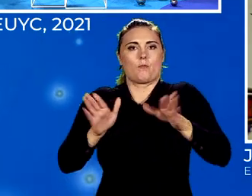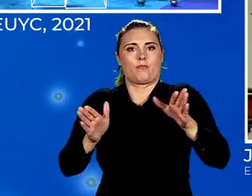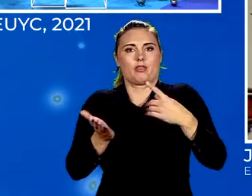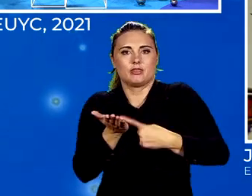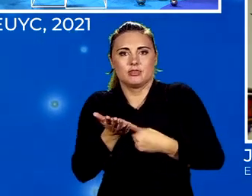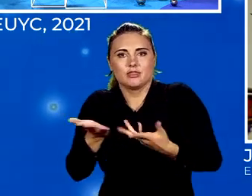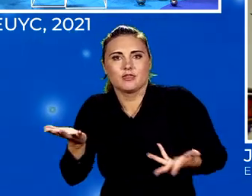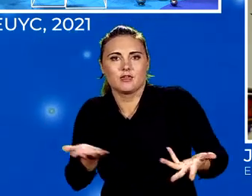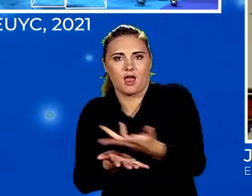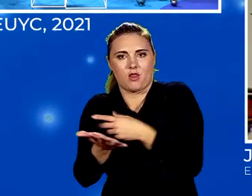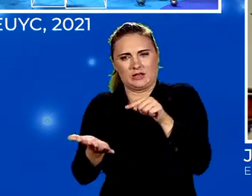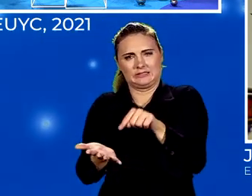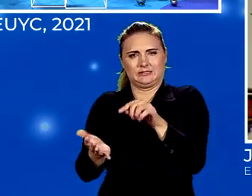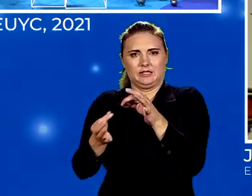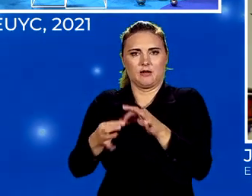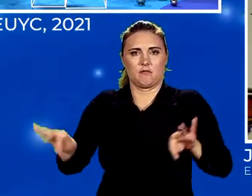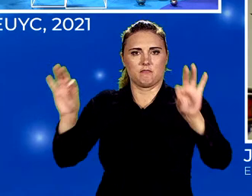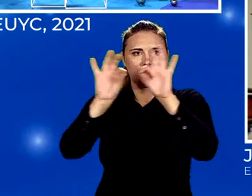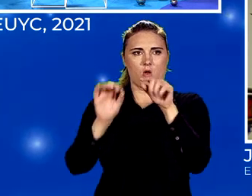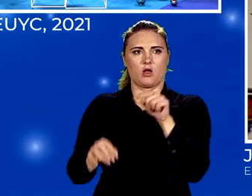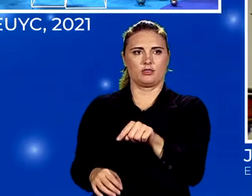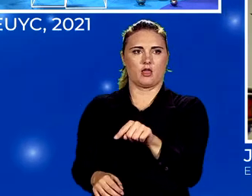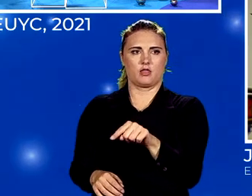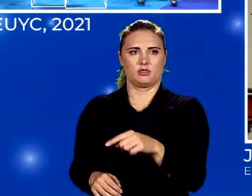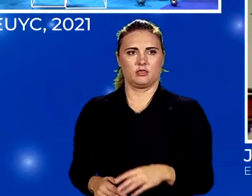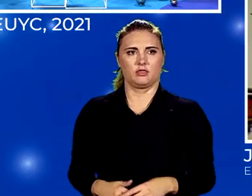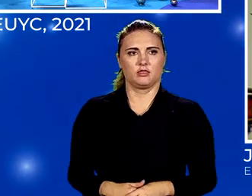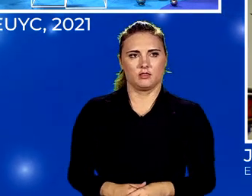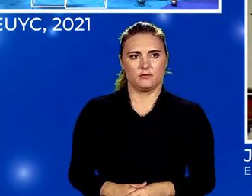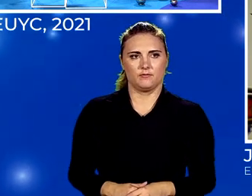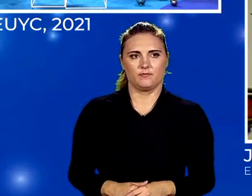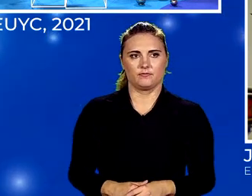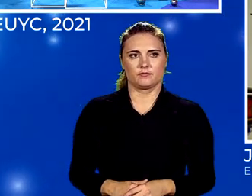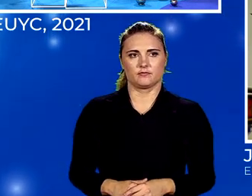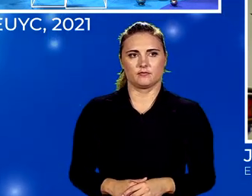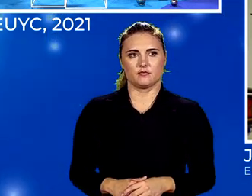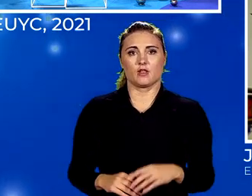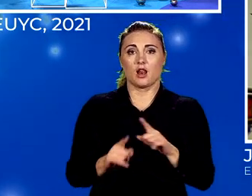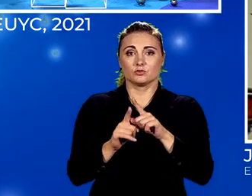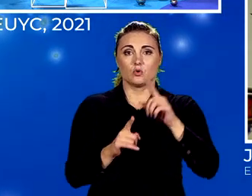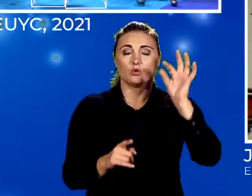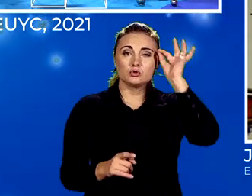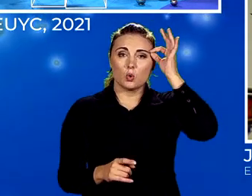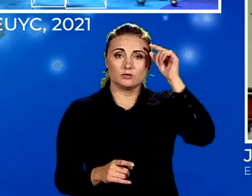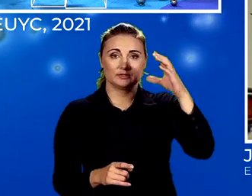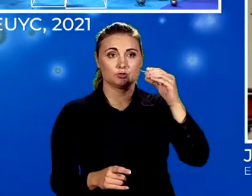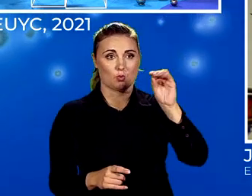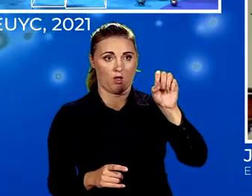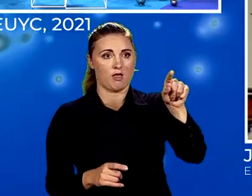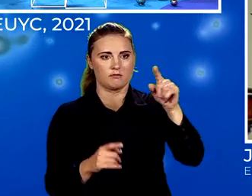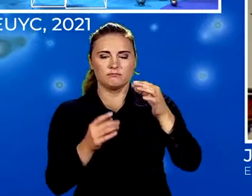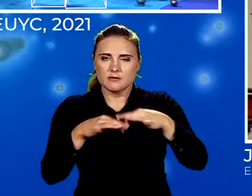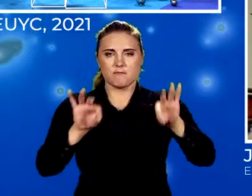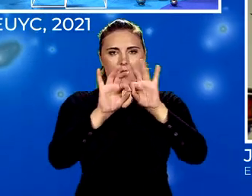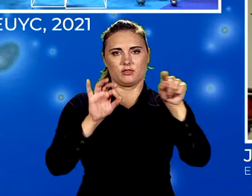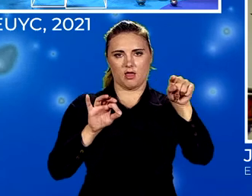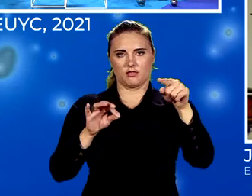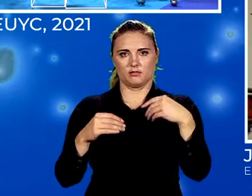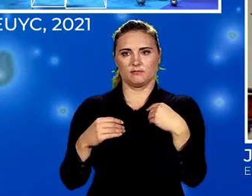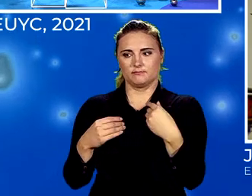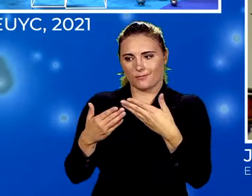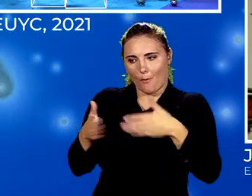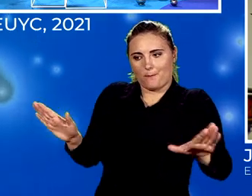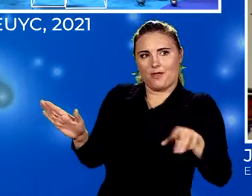the Council of Europe instruments, such as the youth centers, the European Youth Foundation priorities, and so on. So we need to have